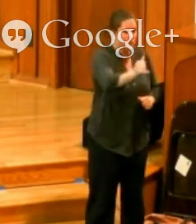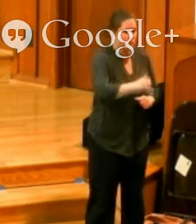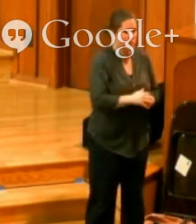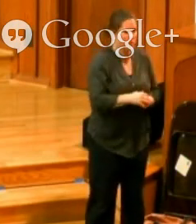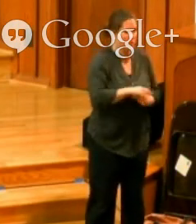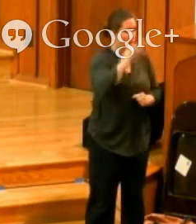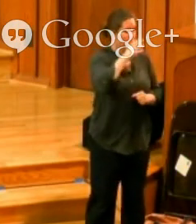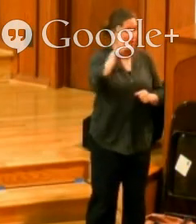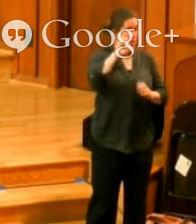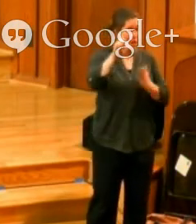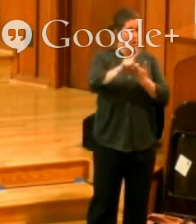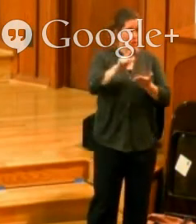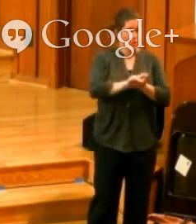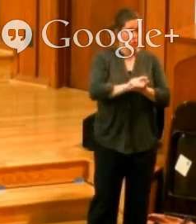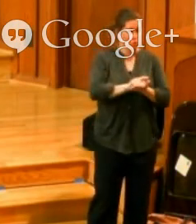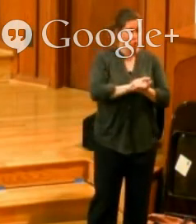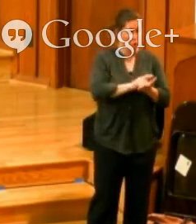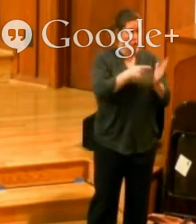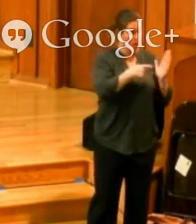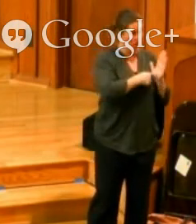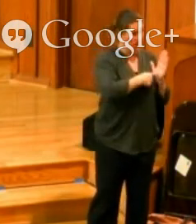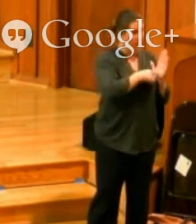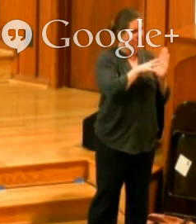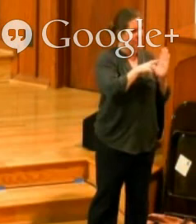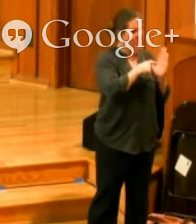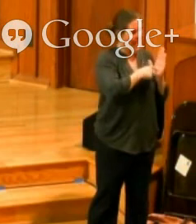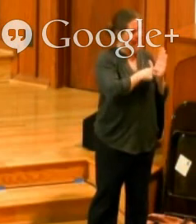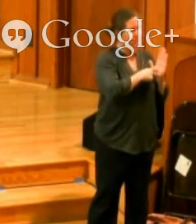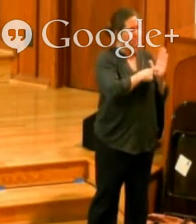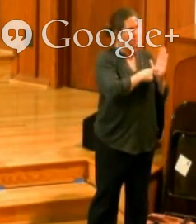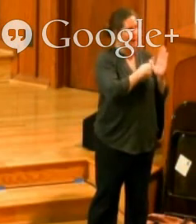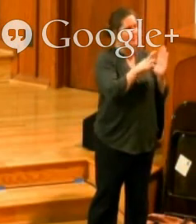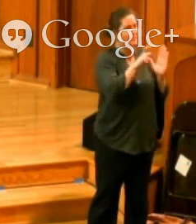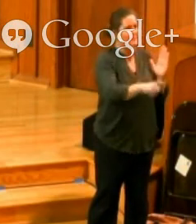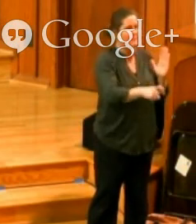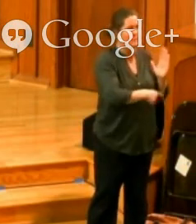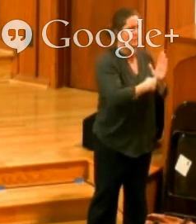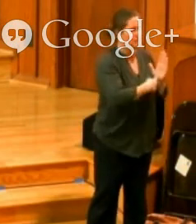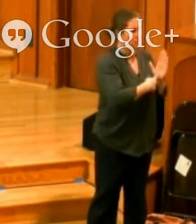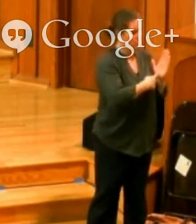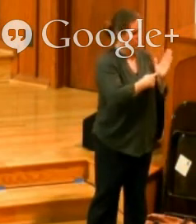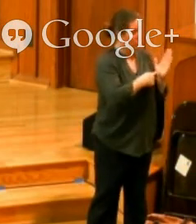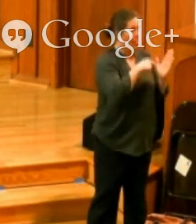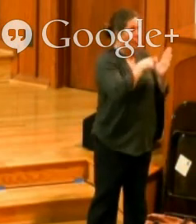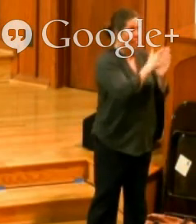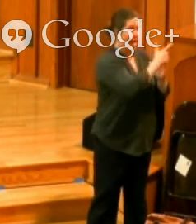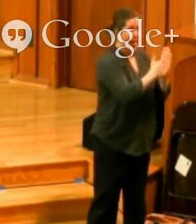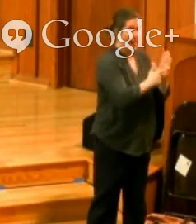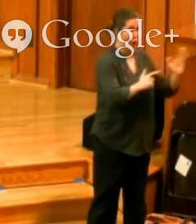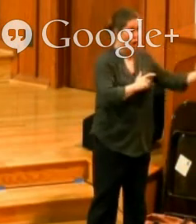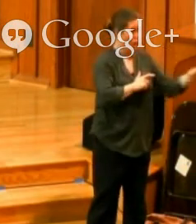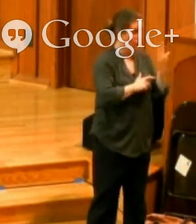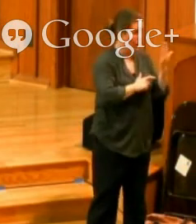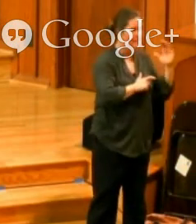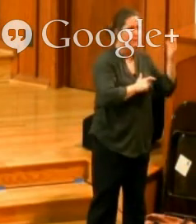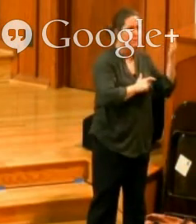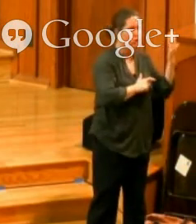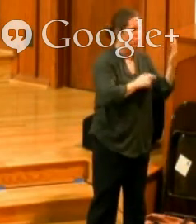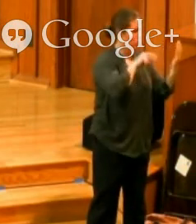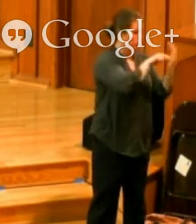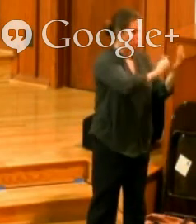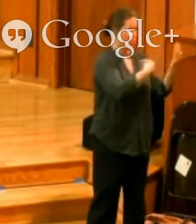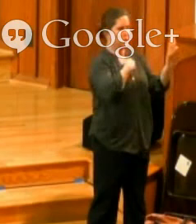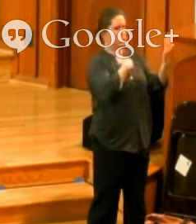God reveals our need. When we look at the law of God, we see who we are. It's a mirror pointing us to our